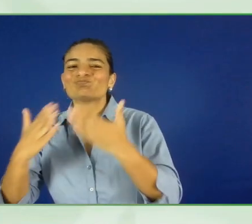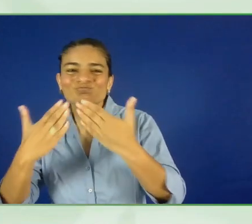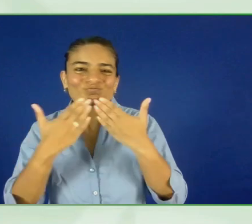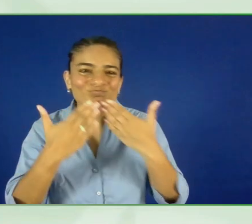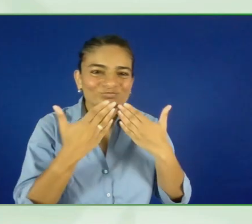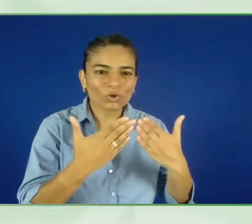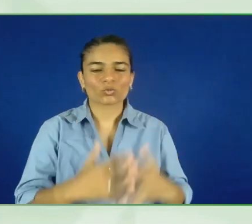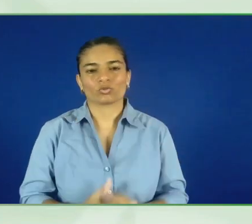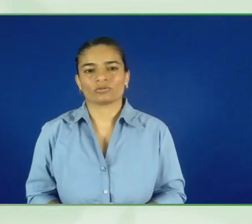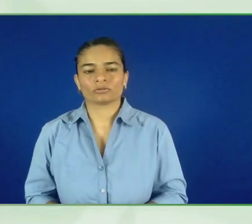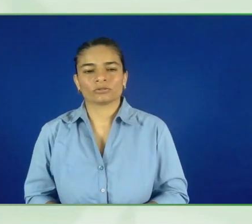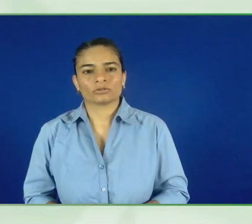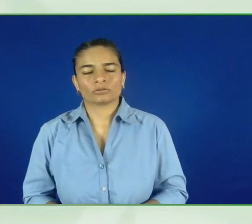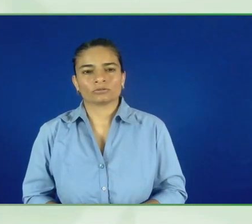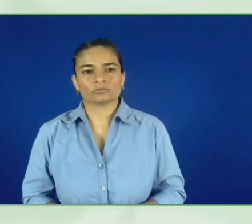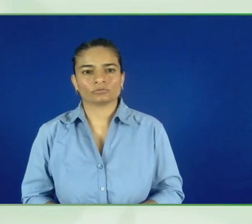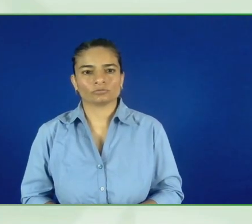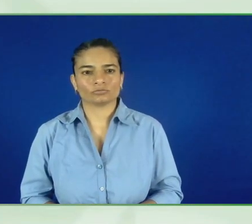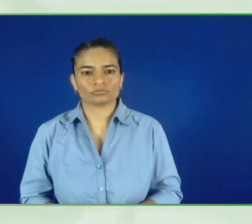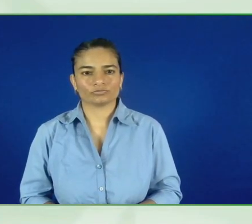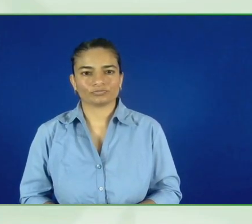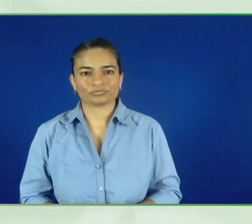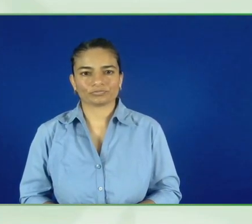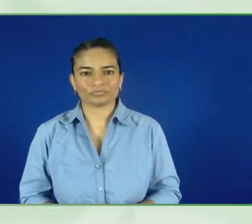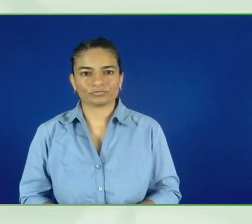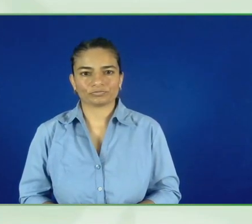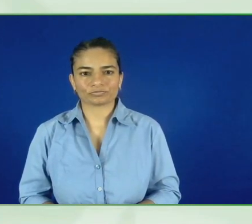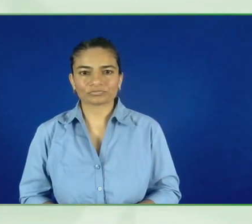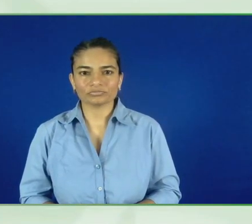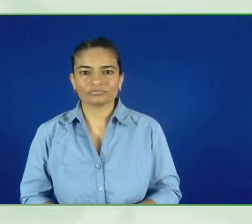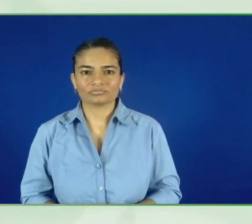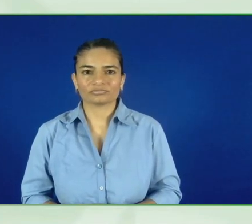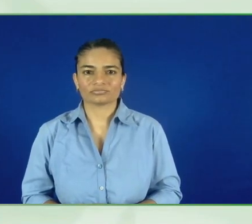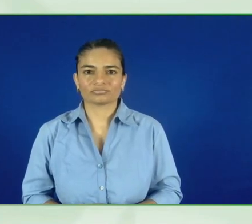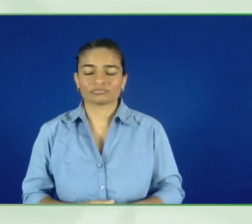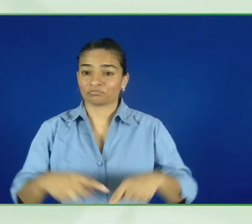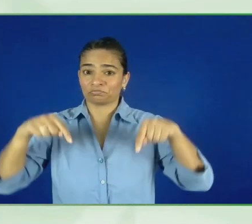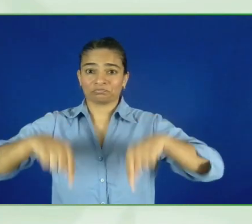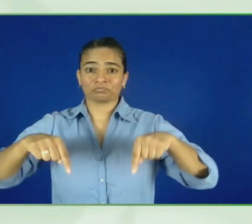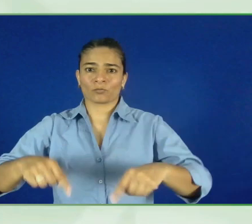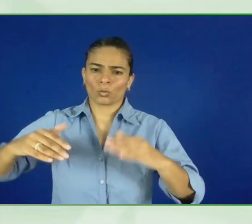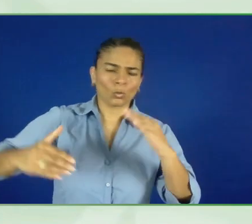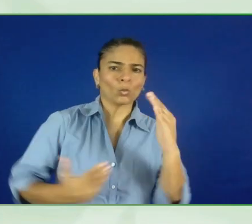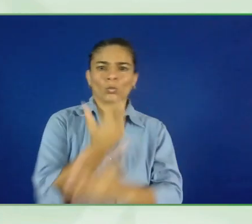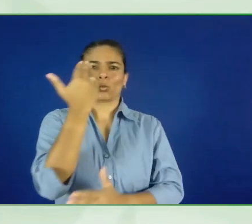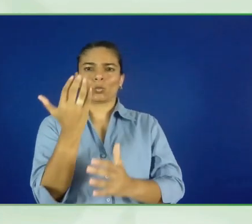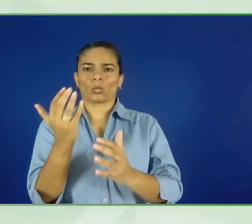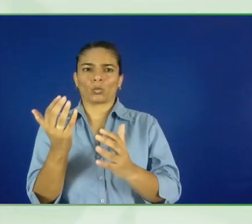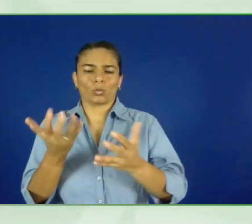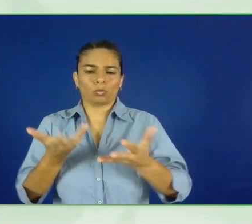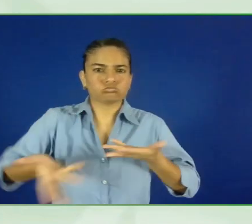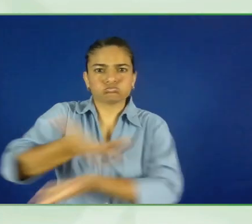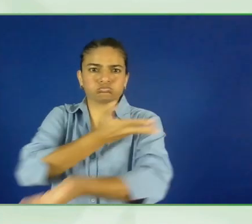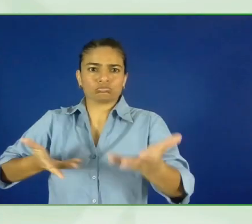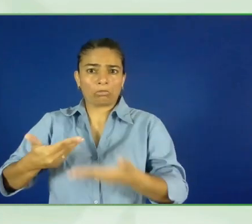So welcome to a brand new type of session. We've never done this before, but I think it's